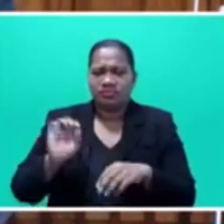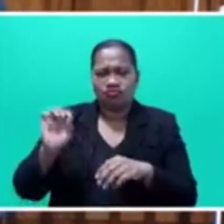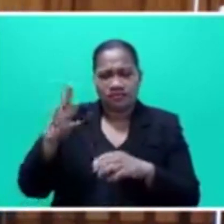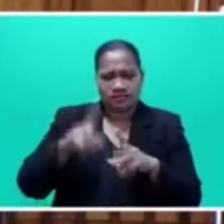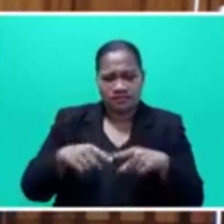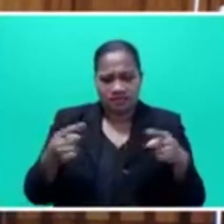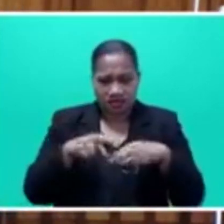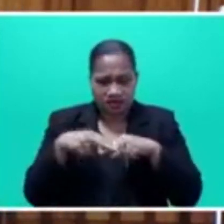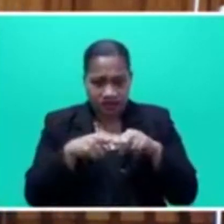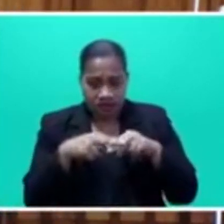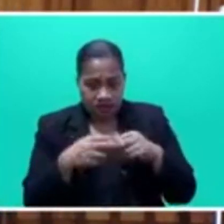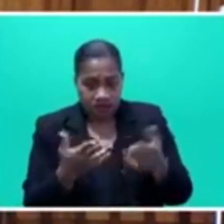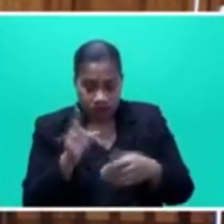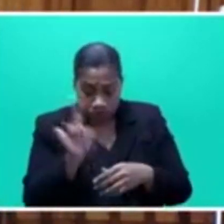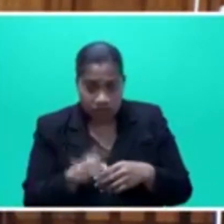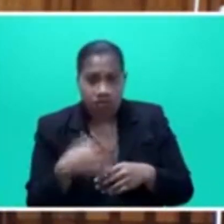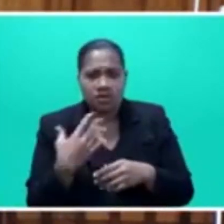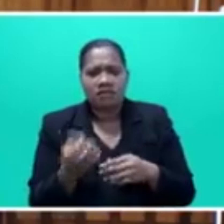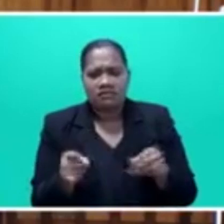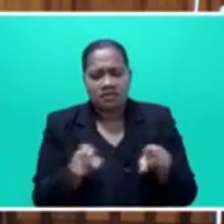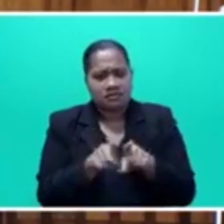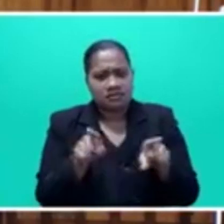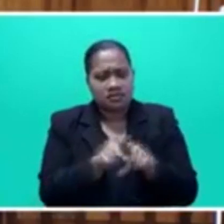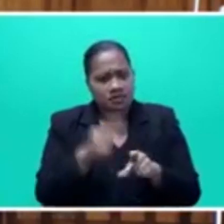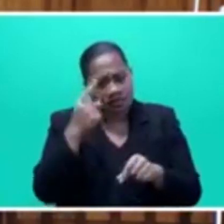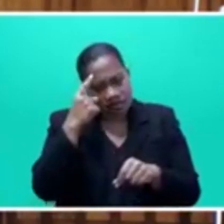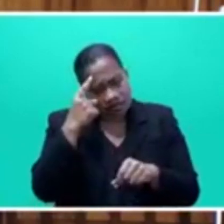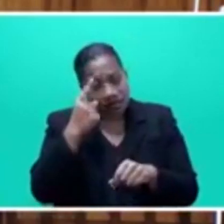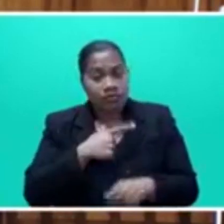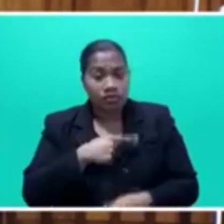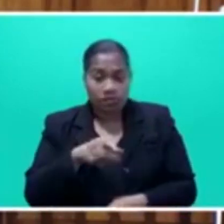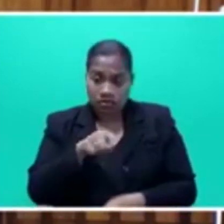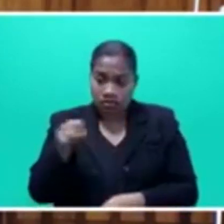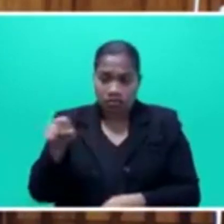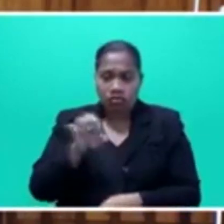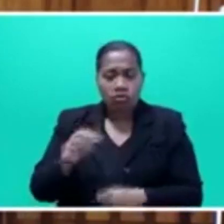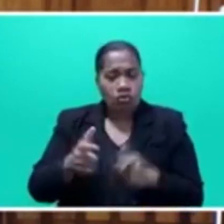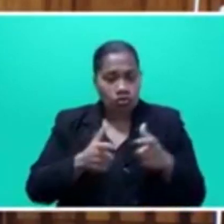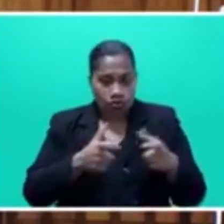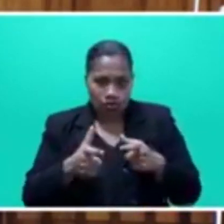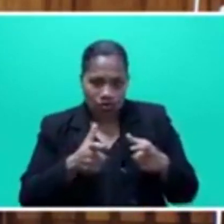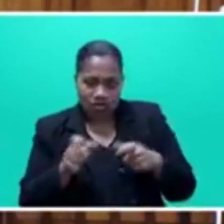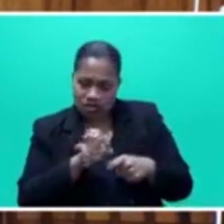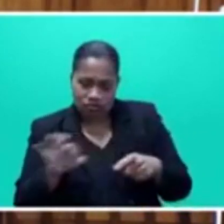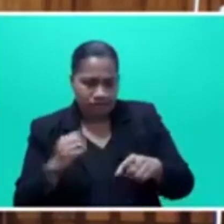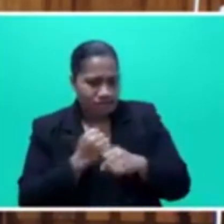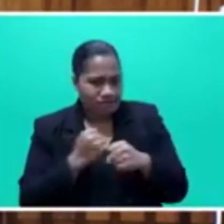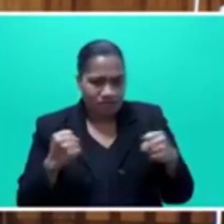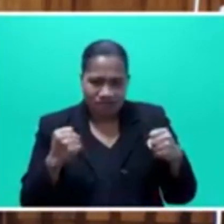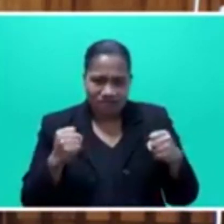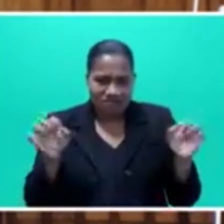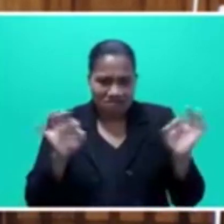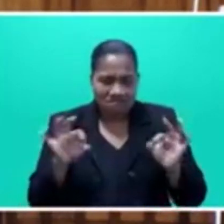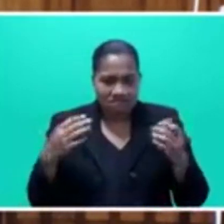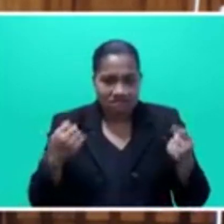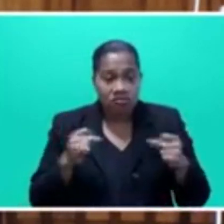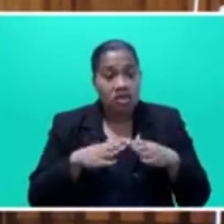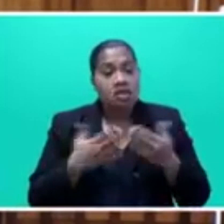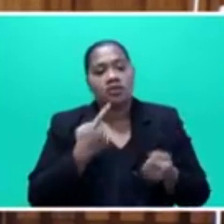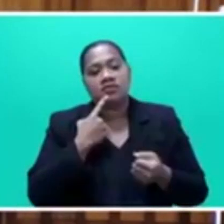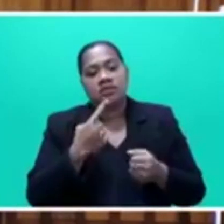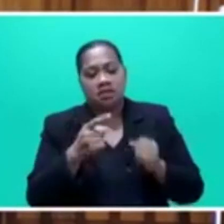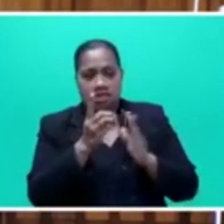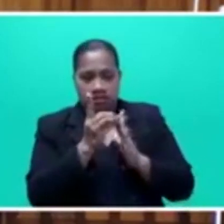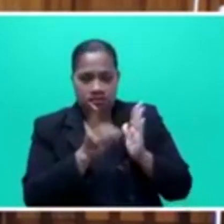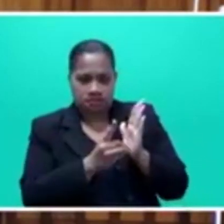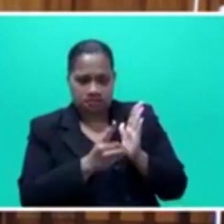1987. Today we have the same kind of thinking, where because they are not in control, they are not in power, they are now saying that this democracy is